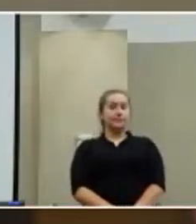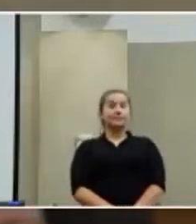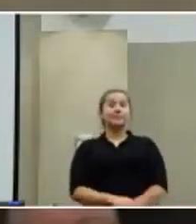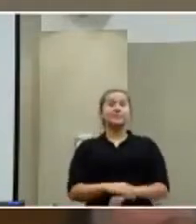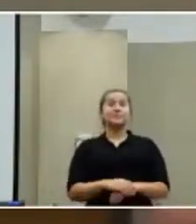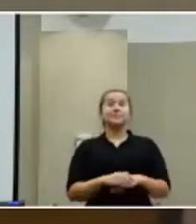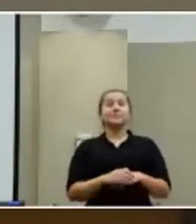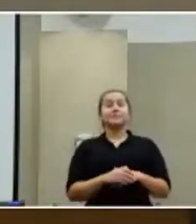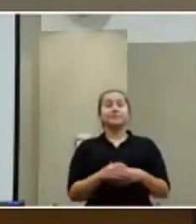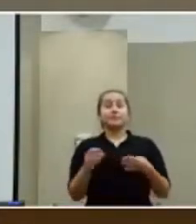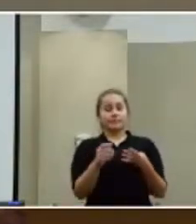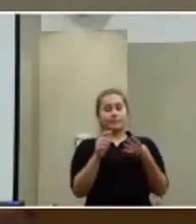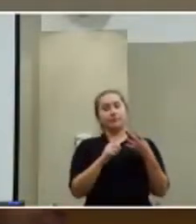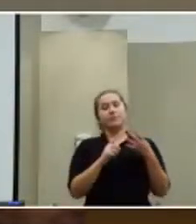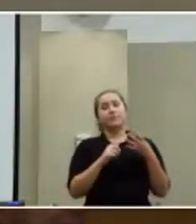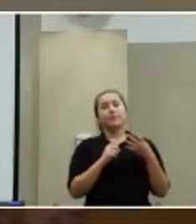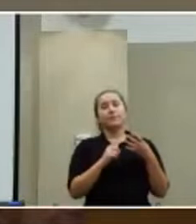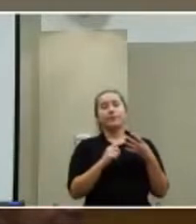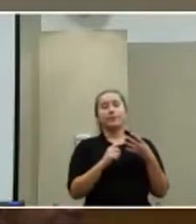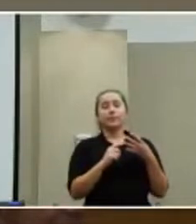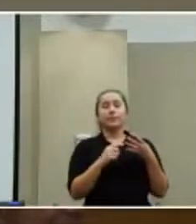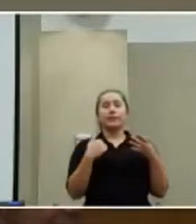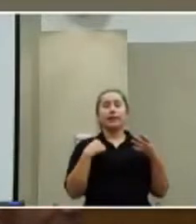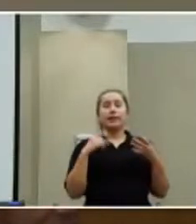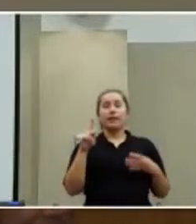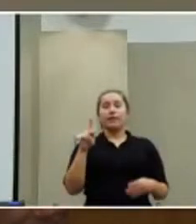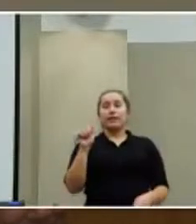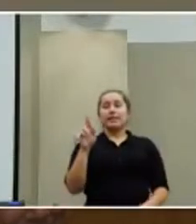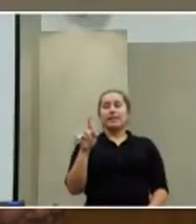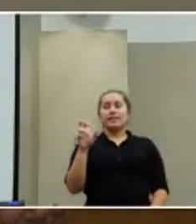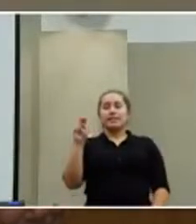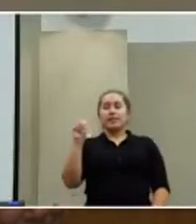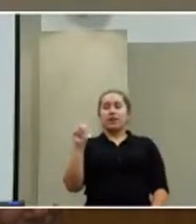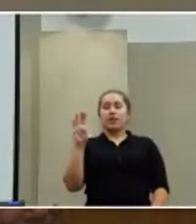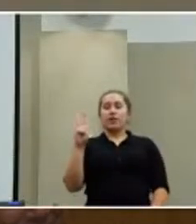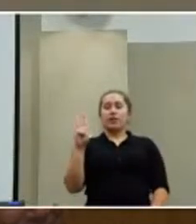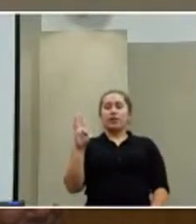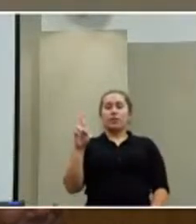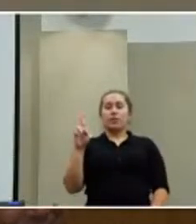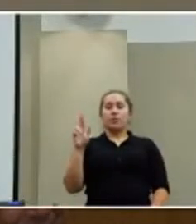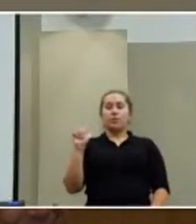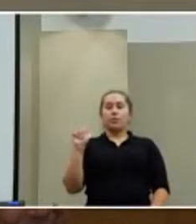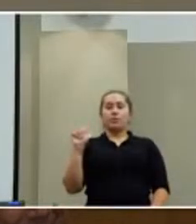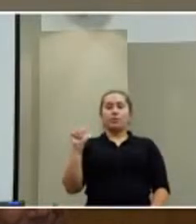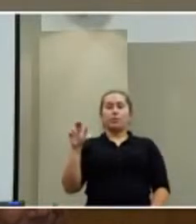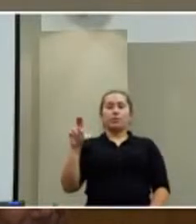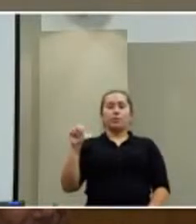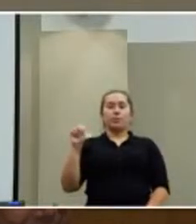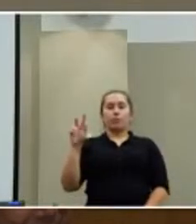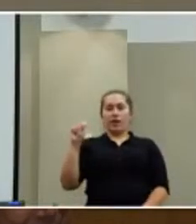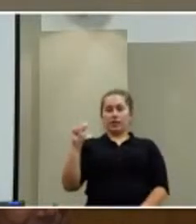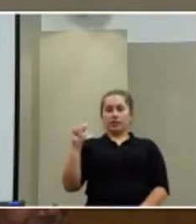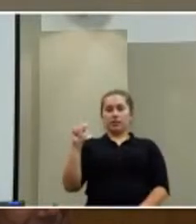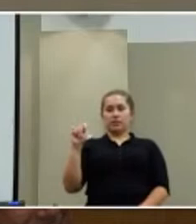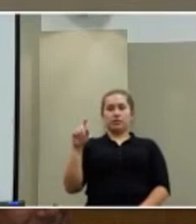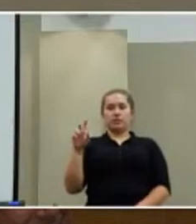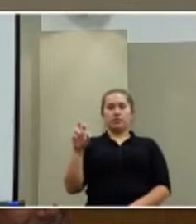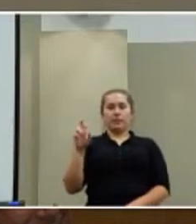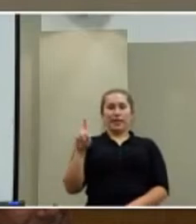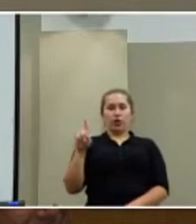And next we have Karen Breitmeyer. And Karen was